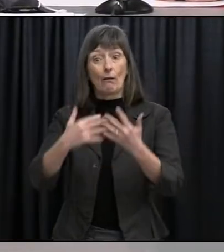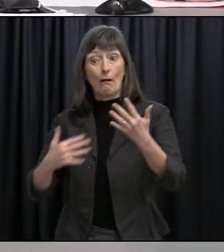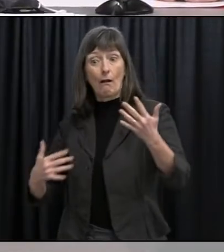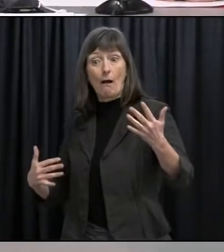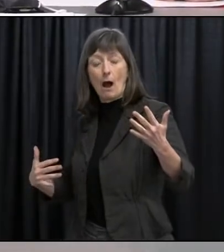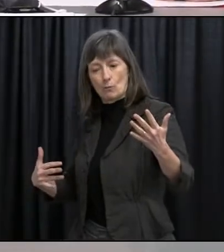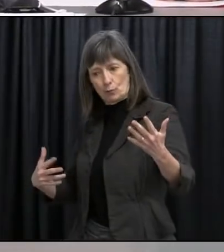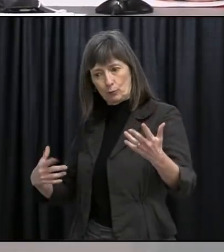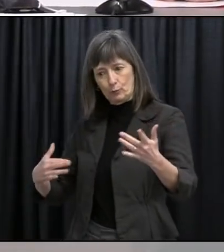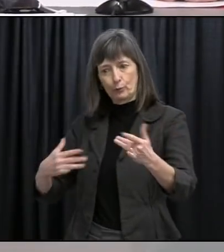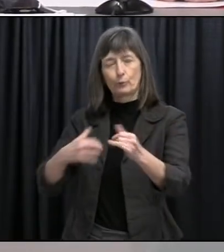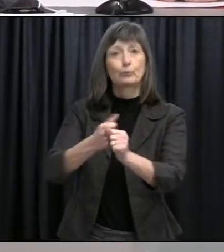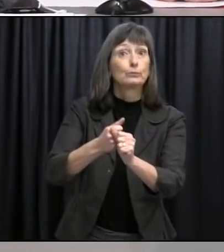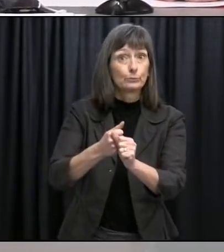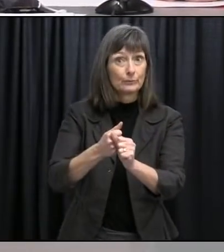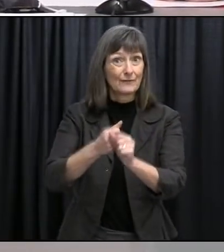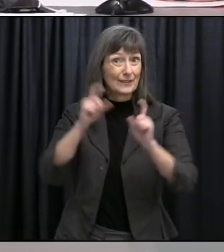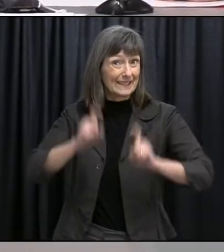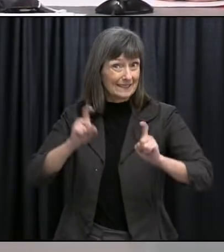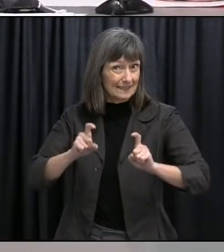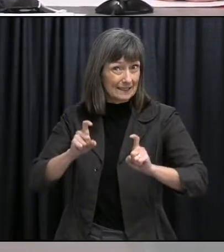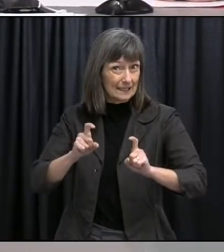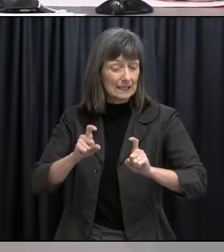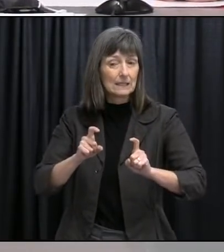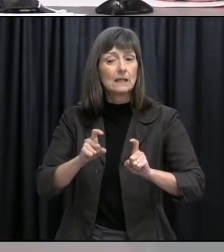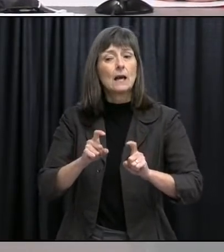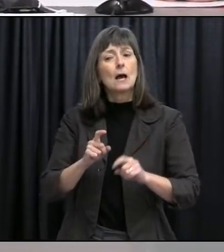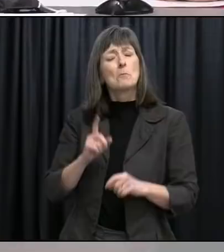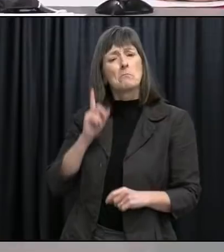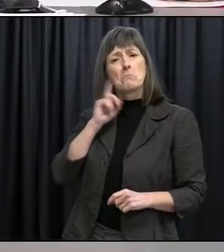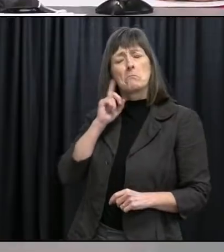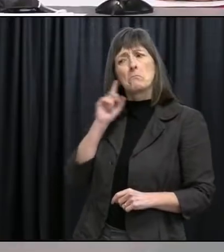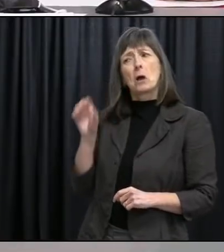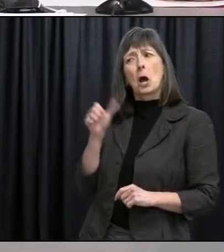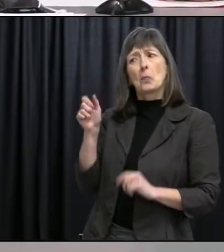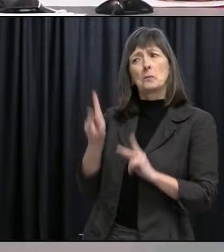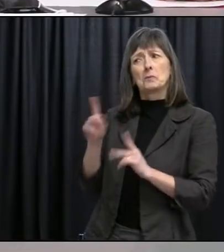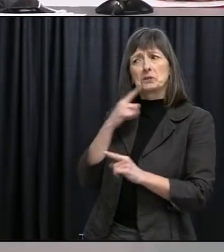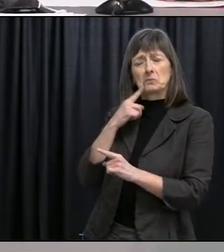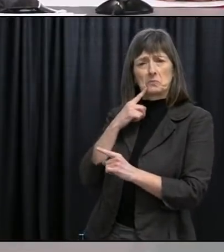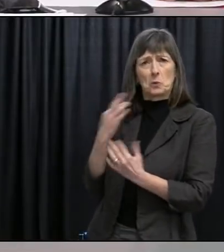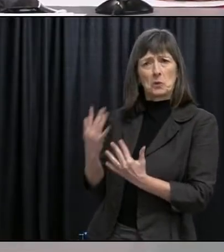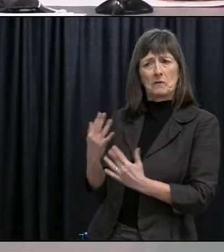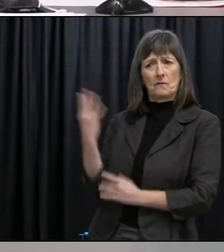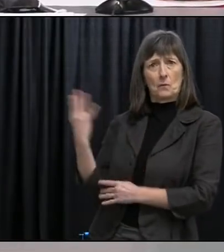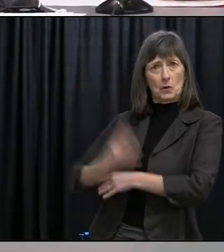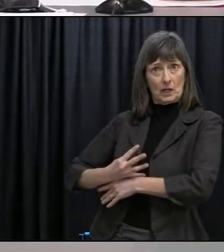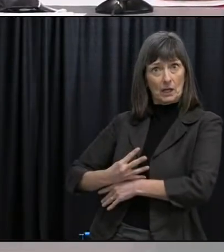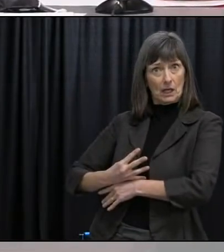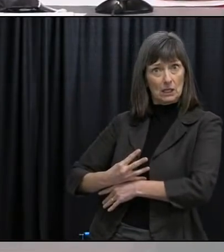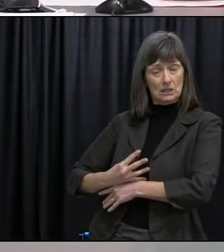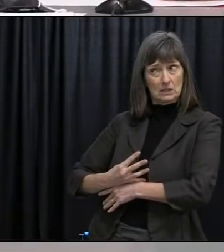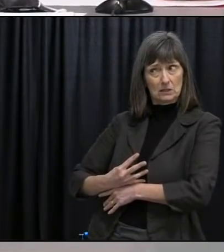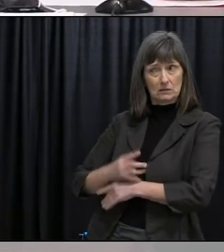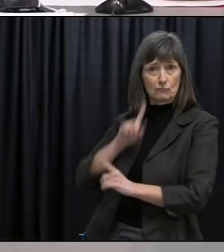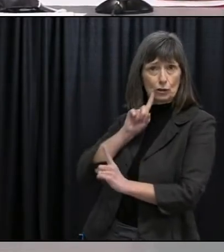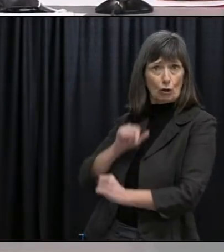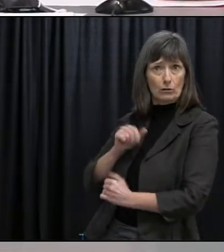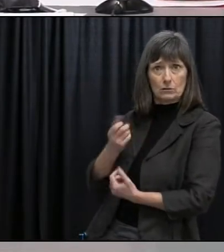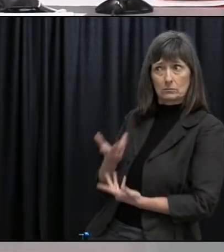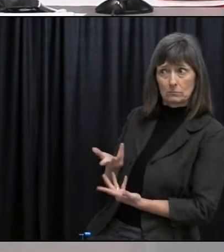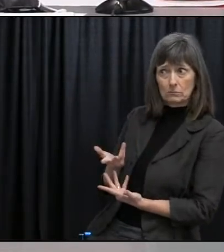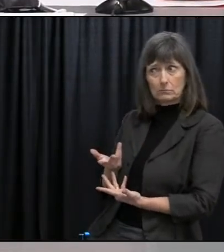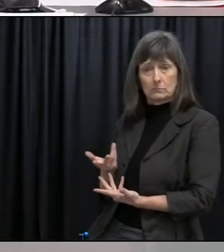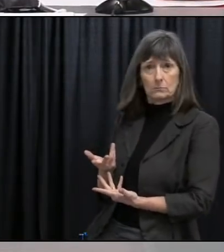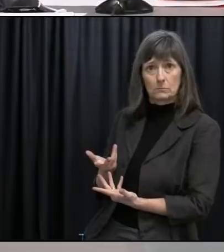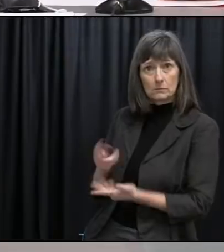guess, of test results. We've heard of people waiting for 4 days on occasion to get results. Does that mean that things should